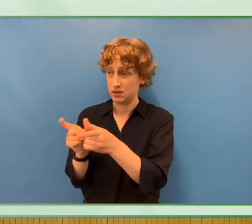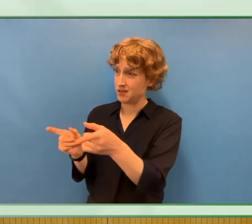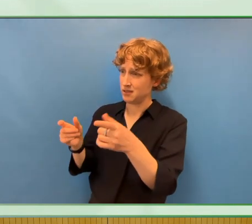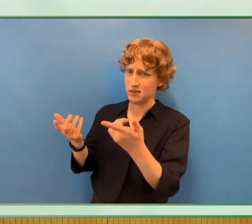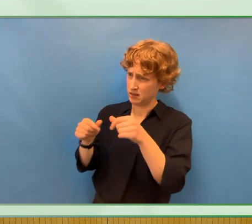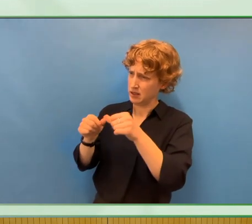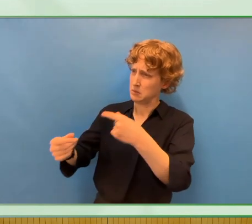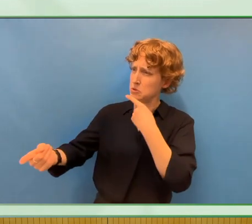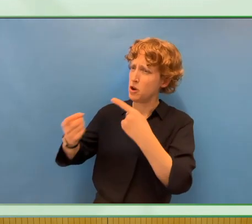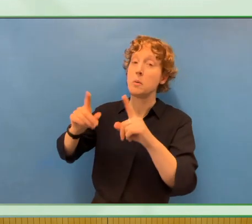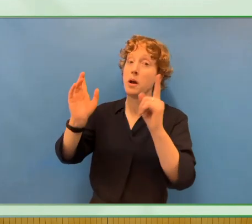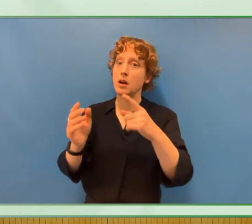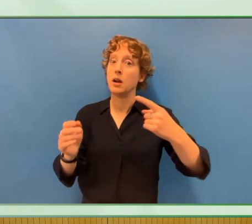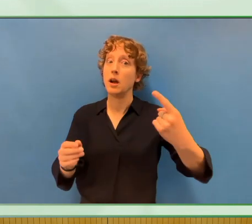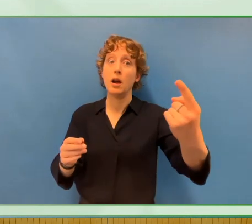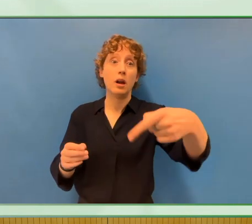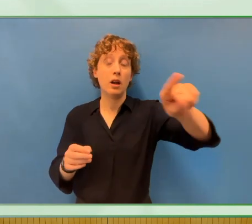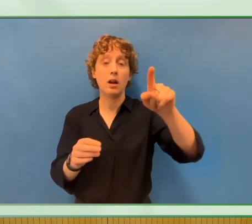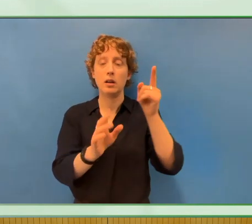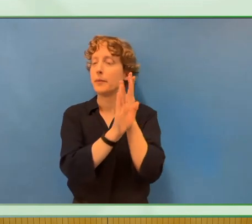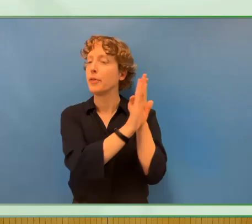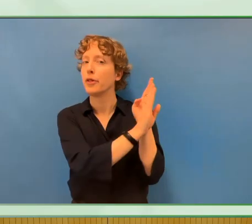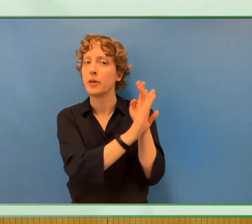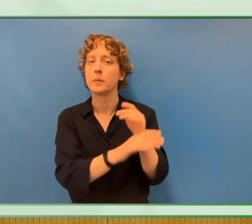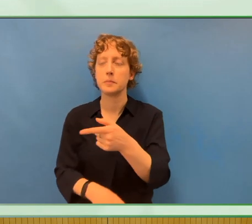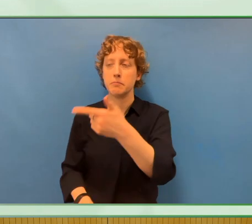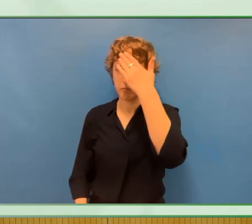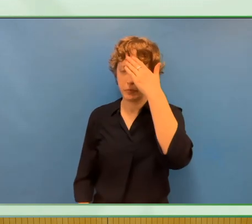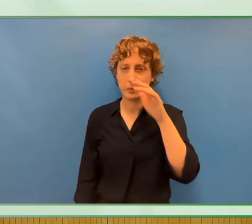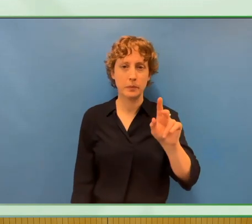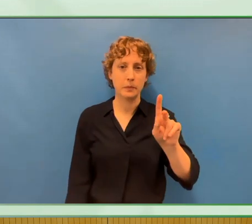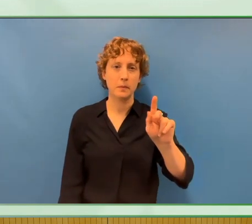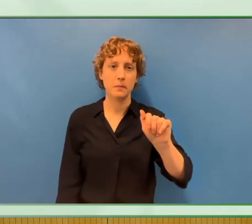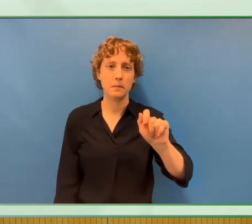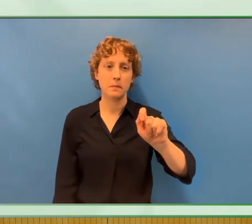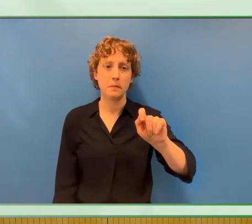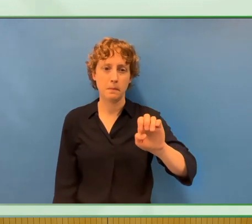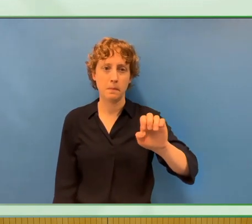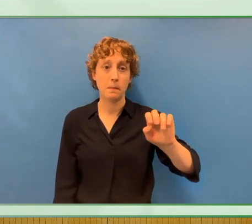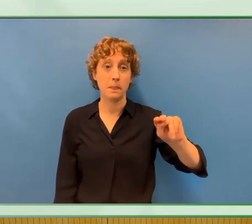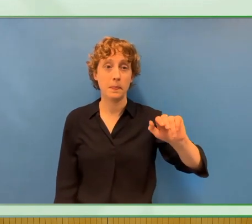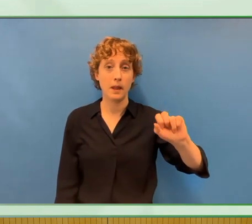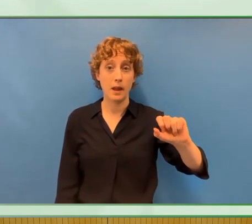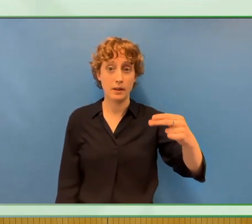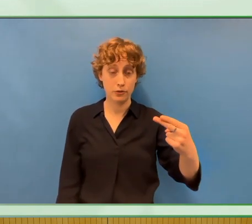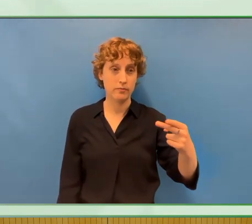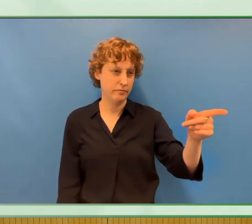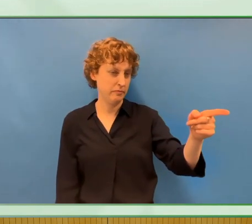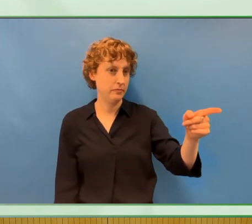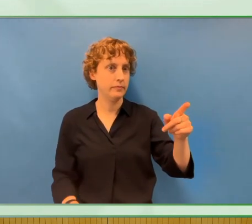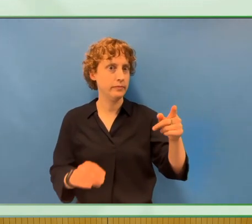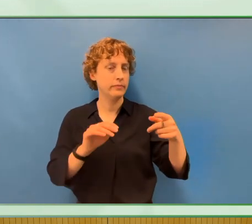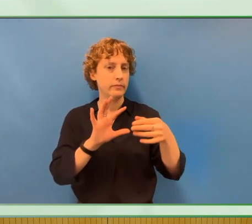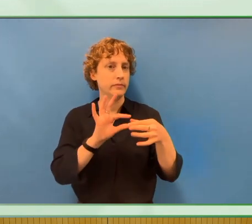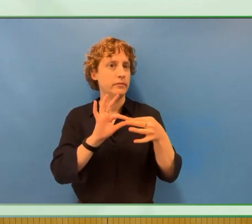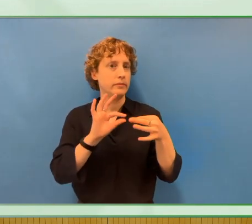Nash was saying, many of you will know Kate from Purple Space, that maternity leave, a woman feels in the UK entitled to